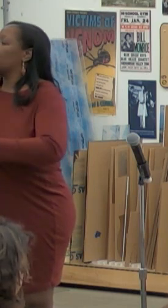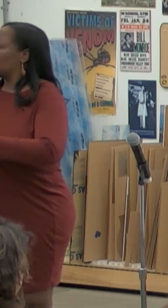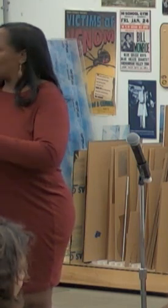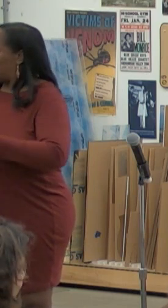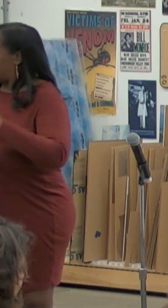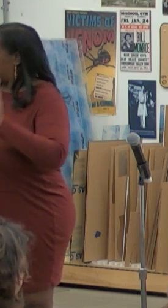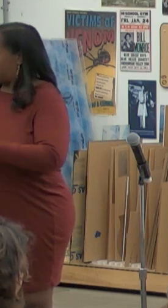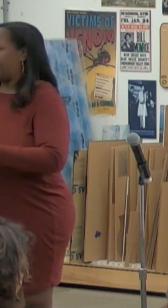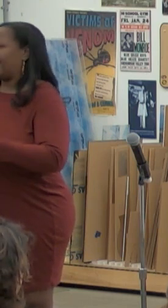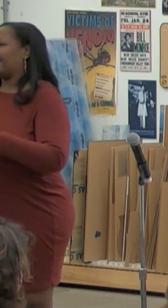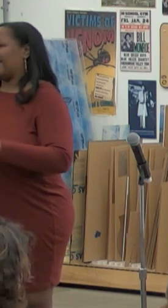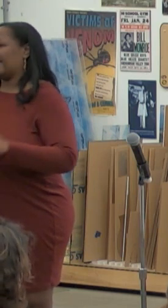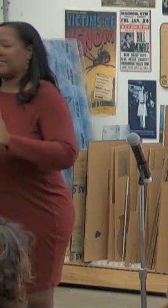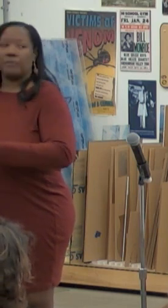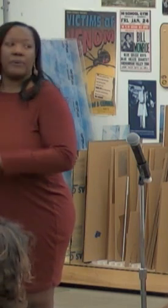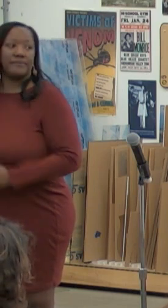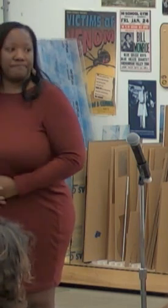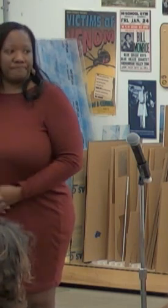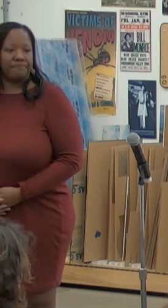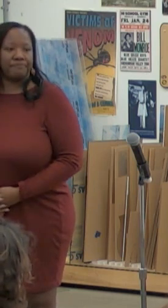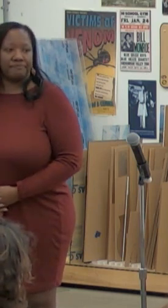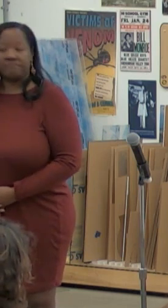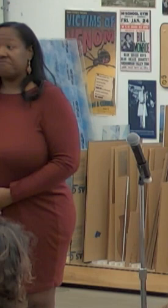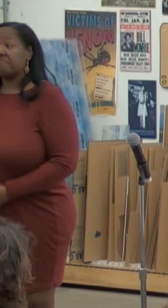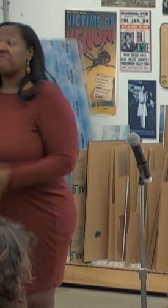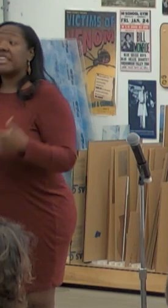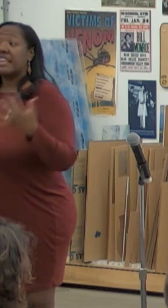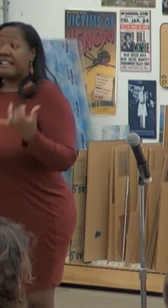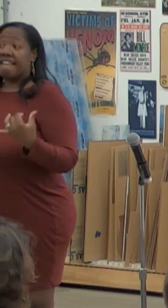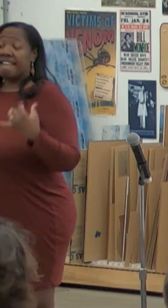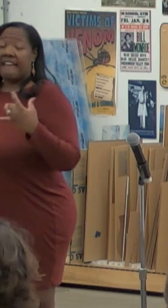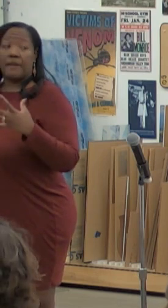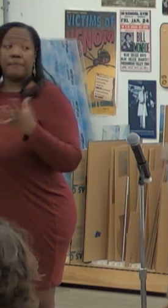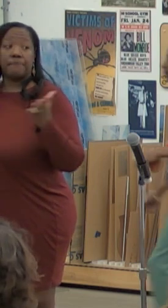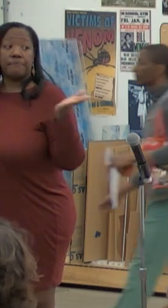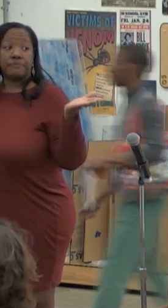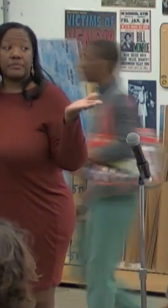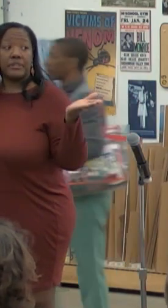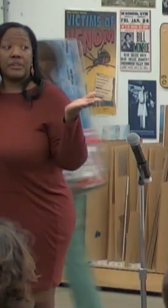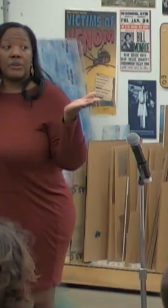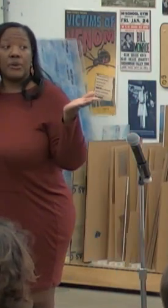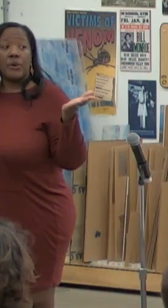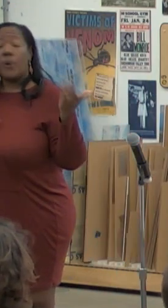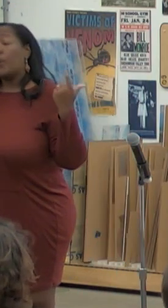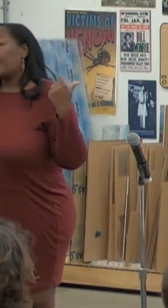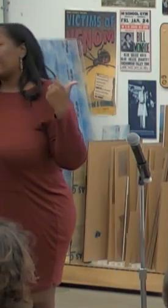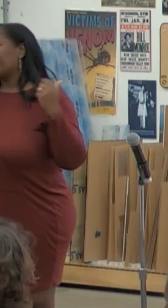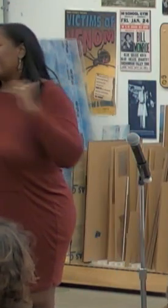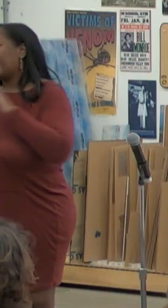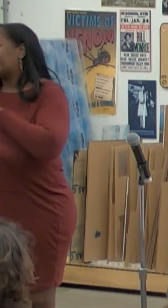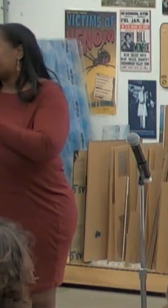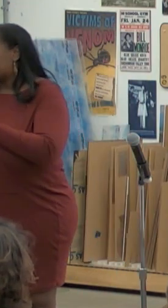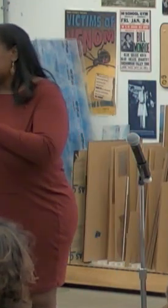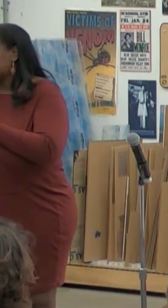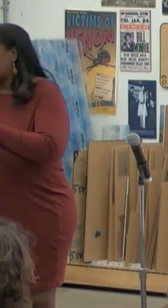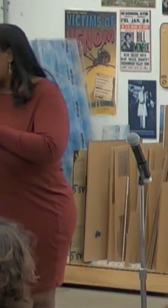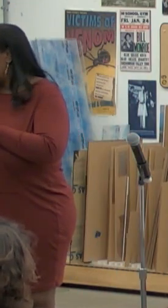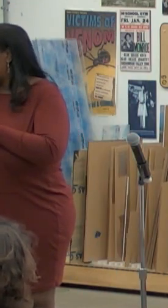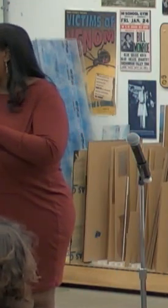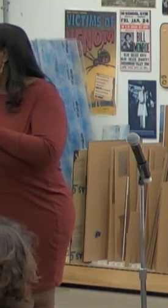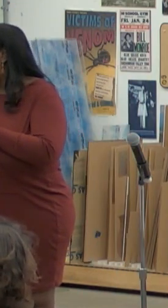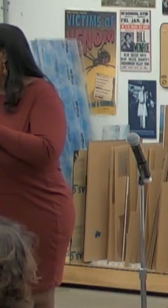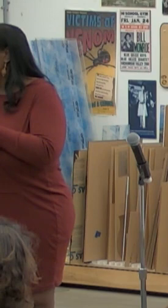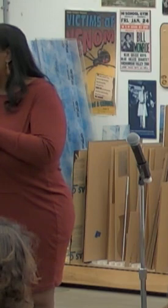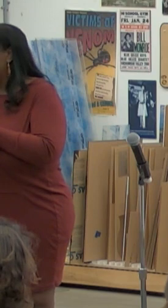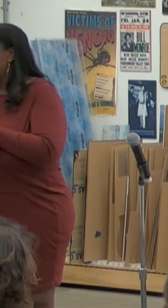want to be sustainable. Yeah. I mean, the thing about with exhibits in particular, you think about they have a